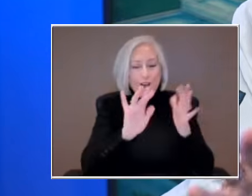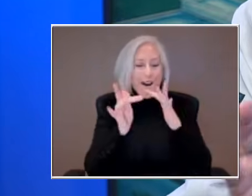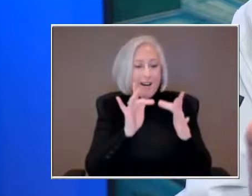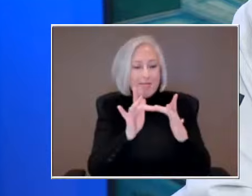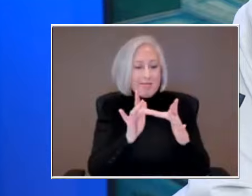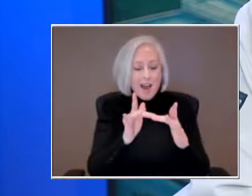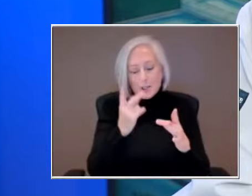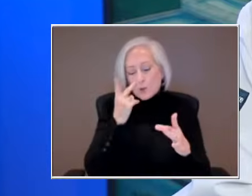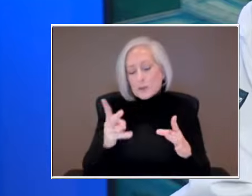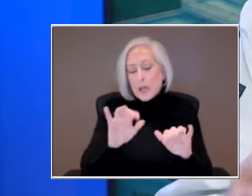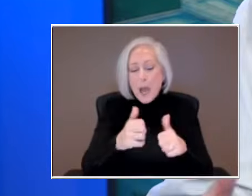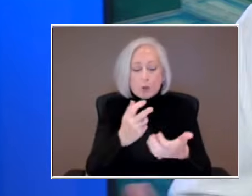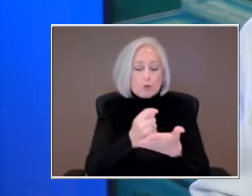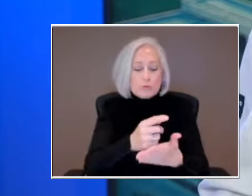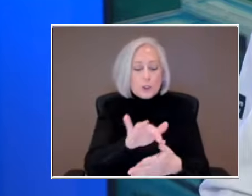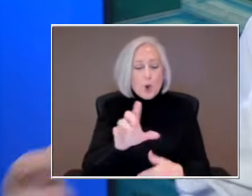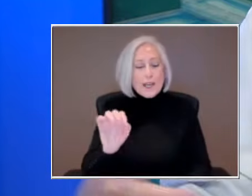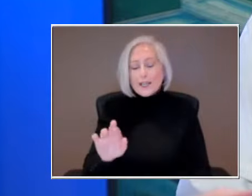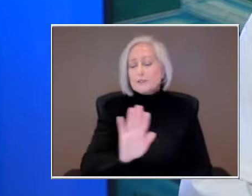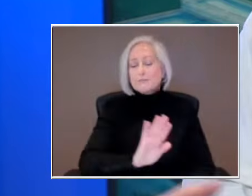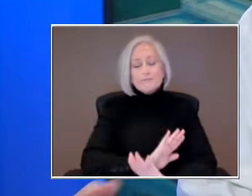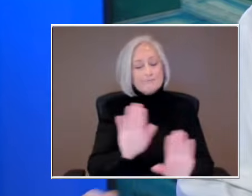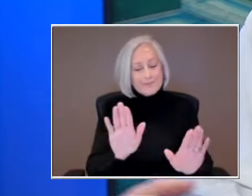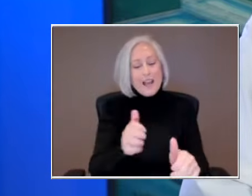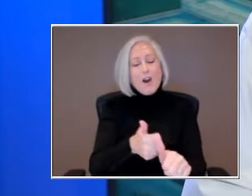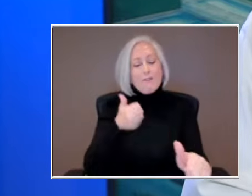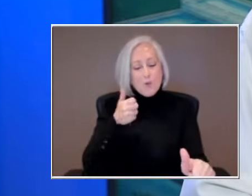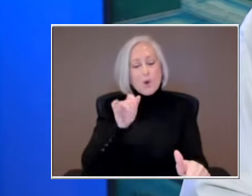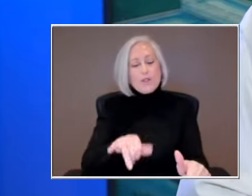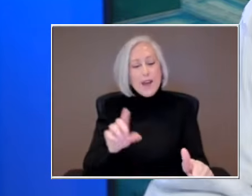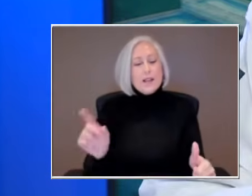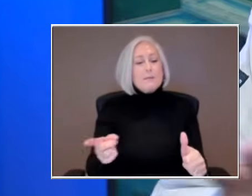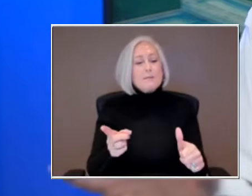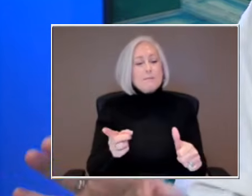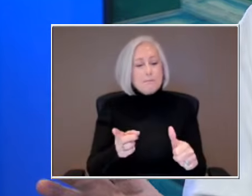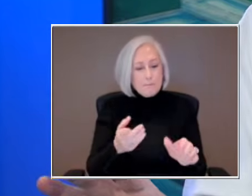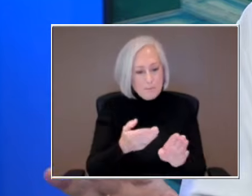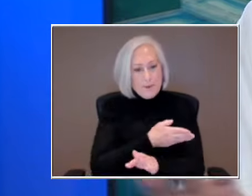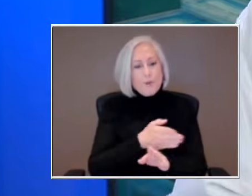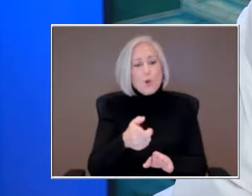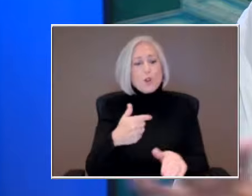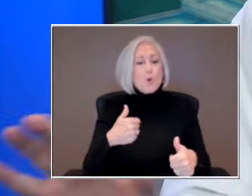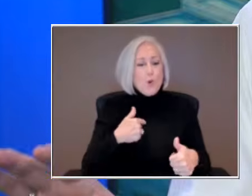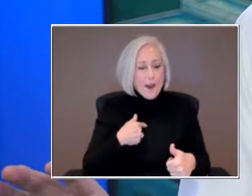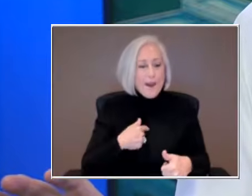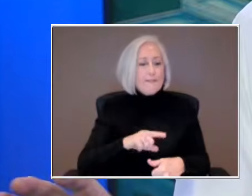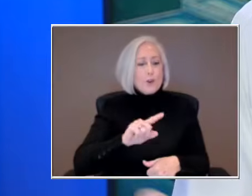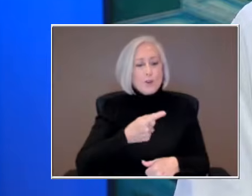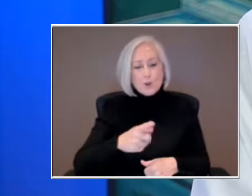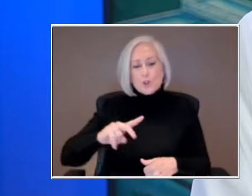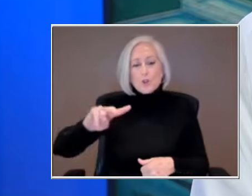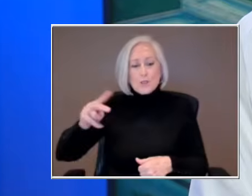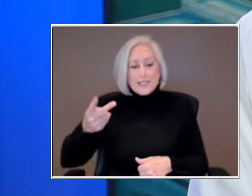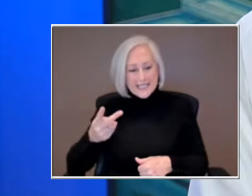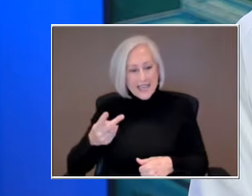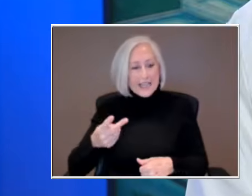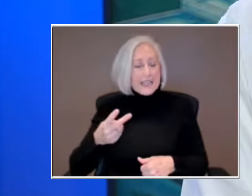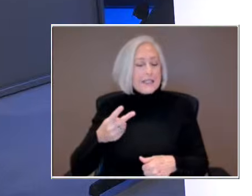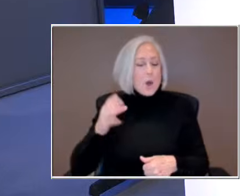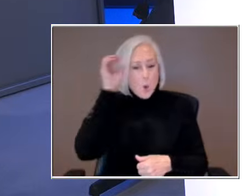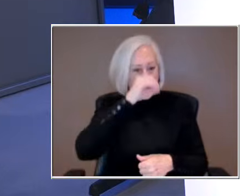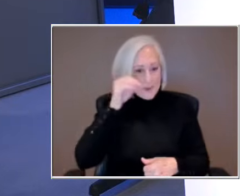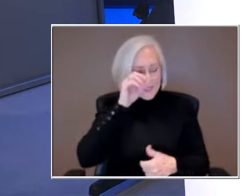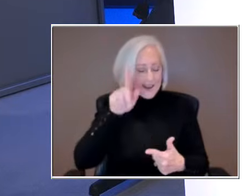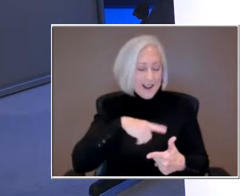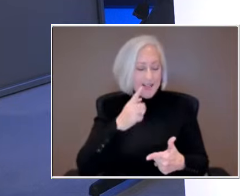cancer. Try to avoid that until you at least get that first or second opinion, and then start your information journey. Because there's a lot of